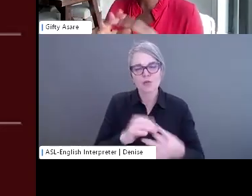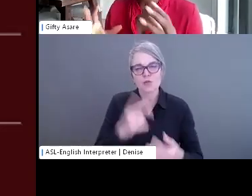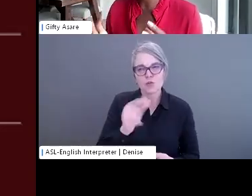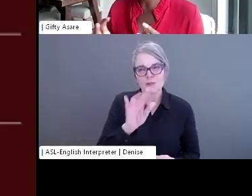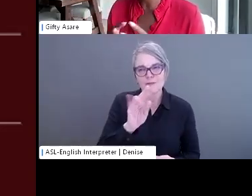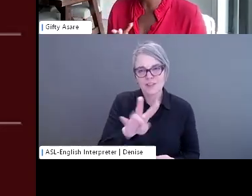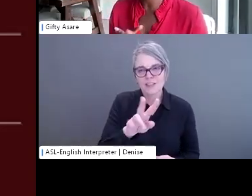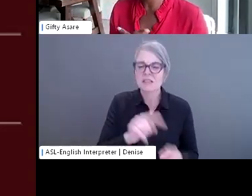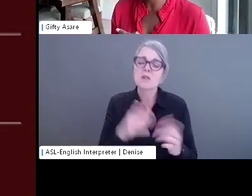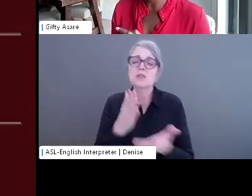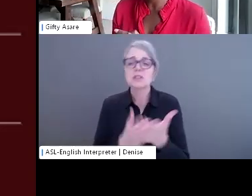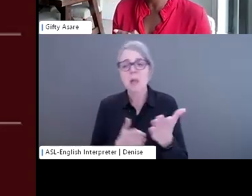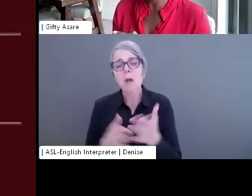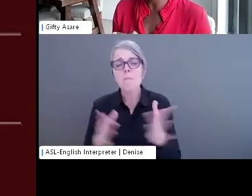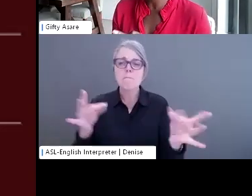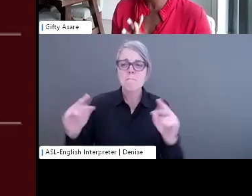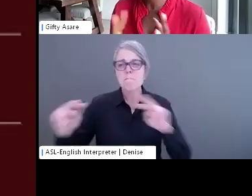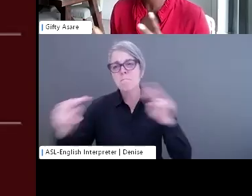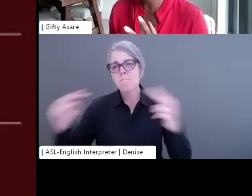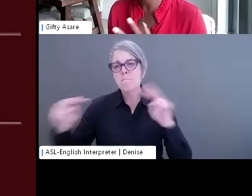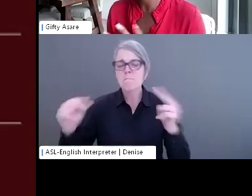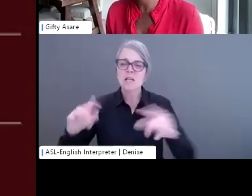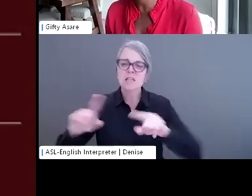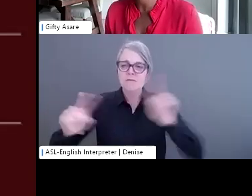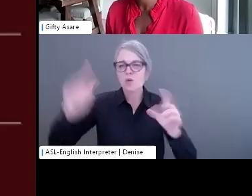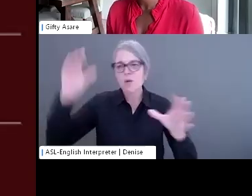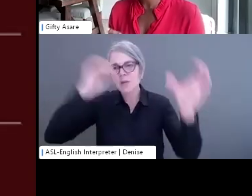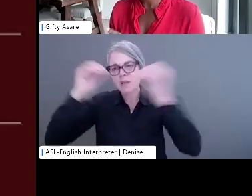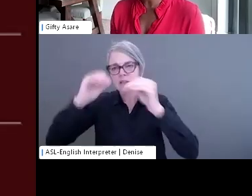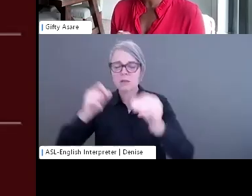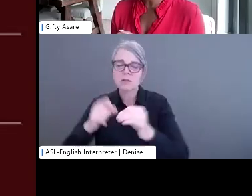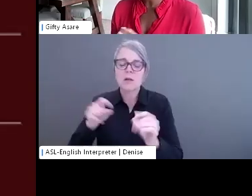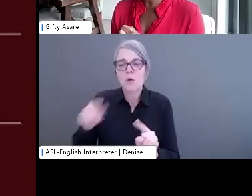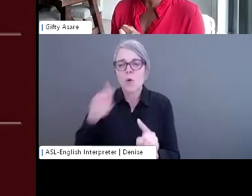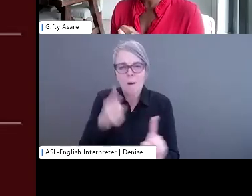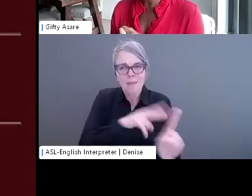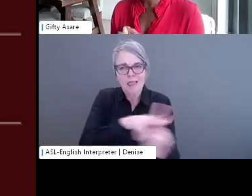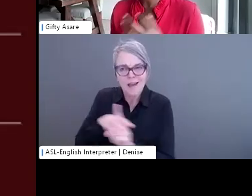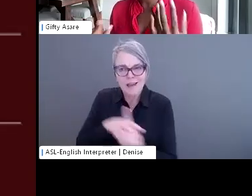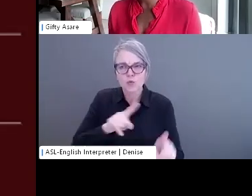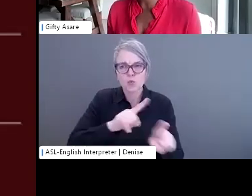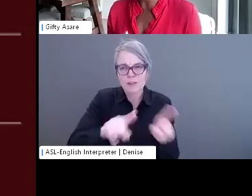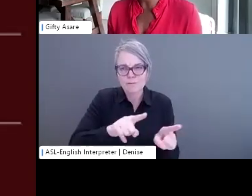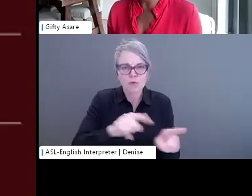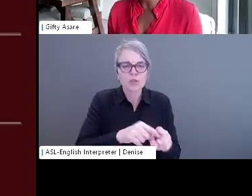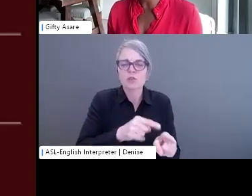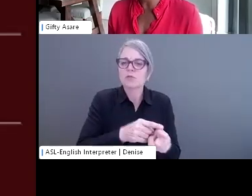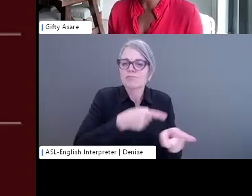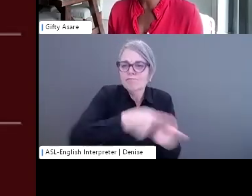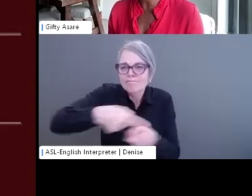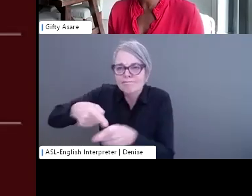and maybe its assessment and how it applies to different sectors. But we thought it would be a good opportunity to look at